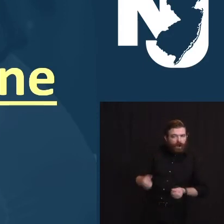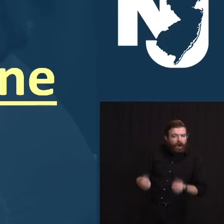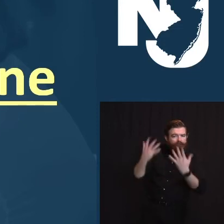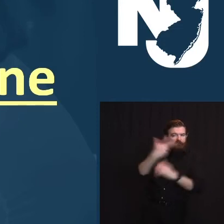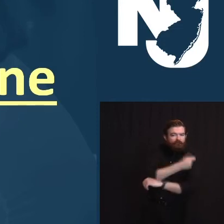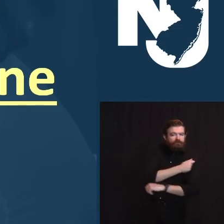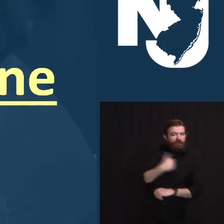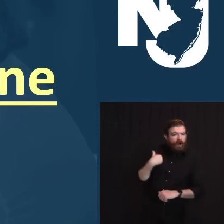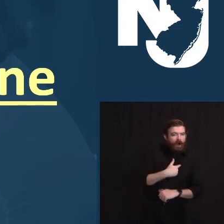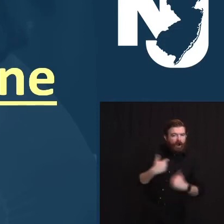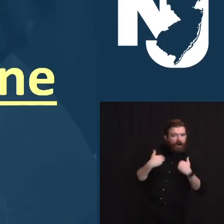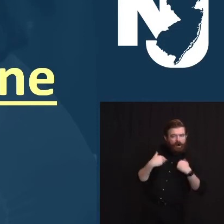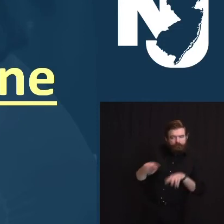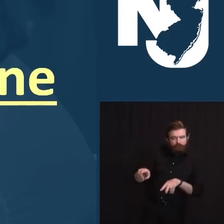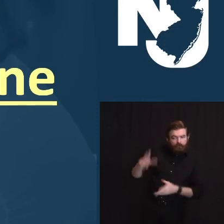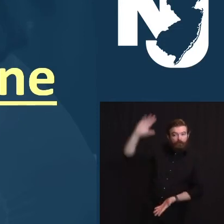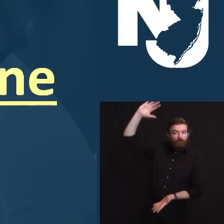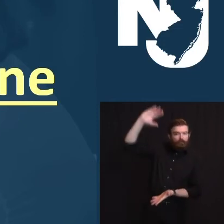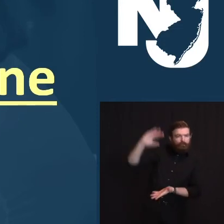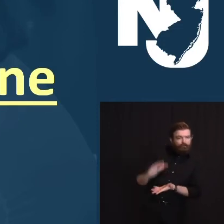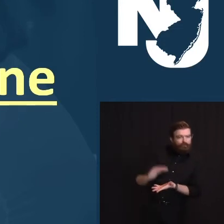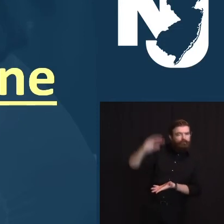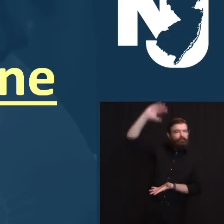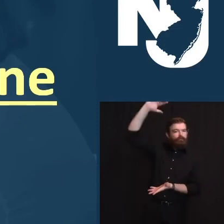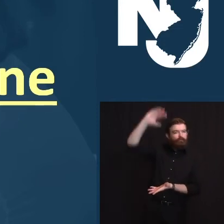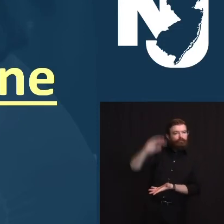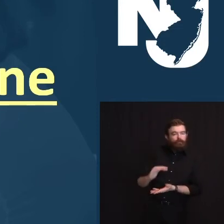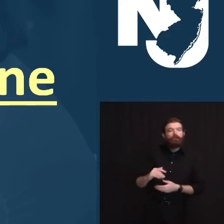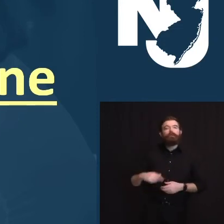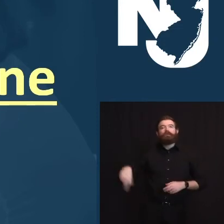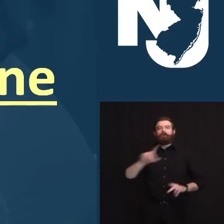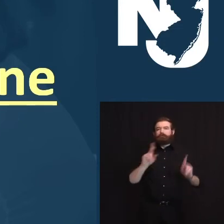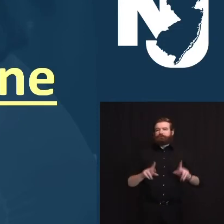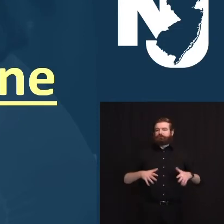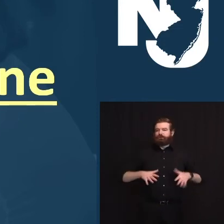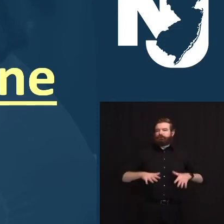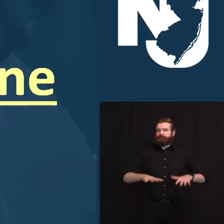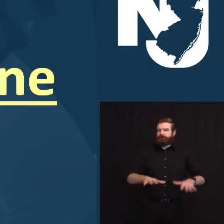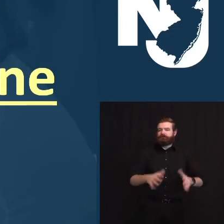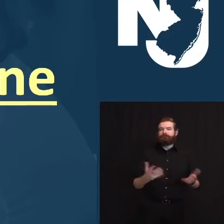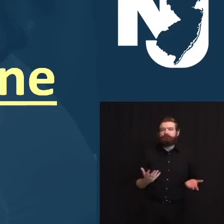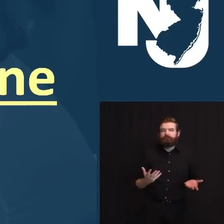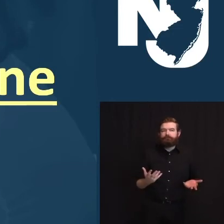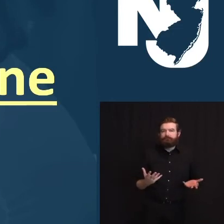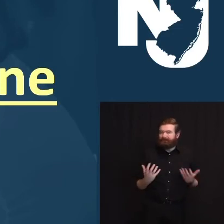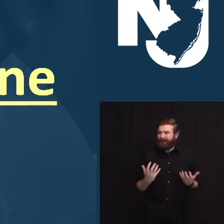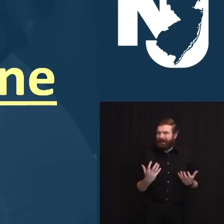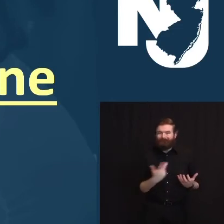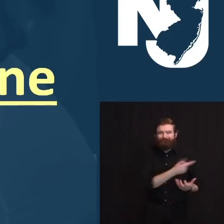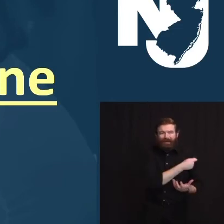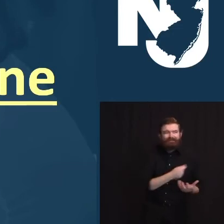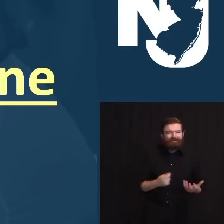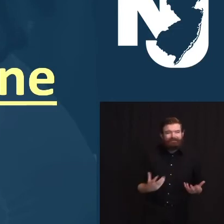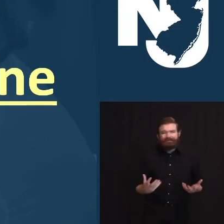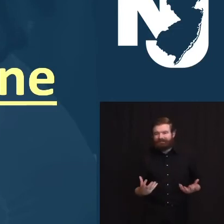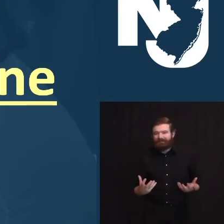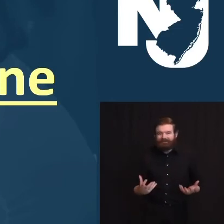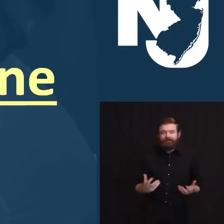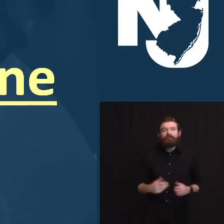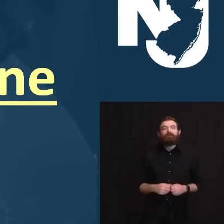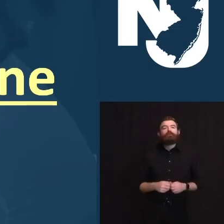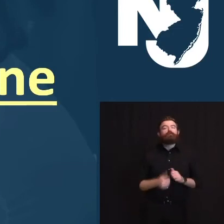understand the anxiety of so many residents who are waiting to be vaccinated. Frontline workers who literally go to work every day not knowing whether or not they're going to